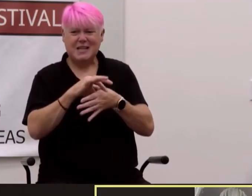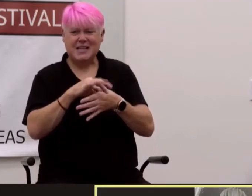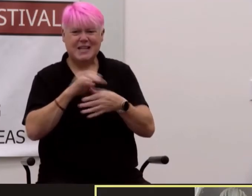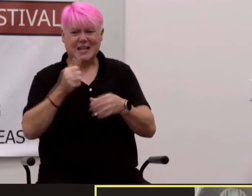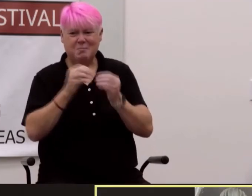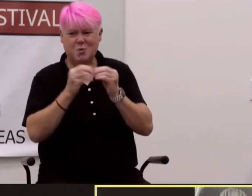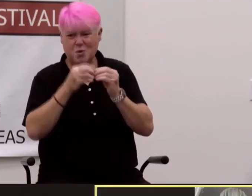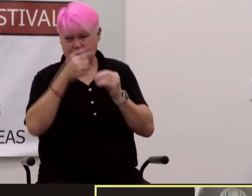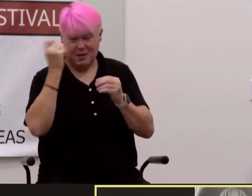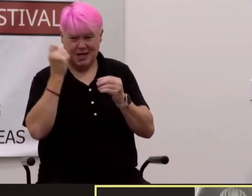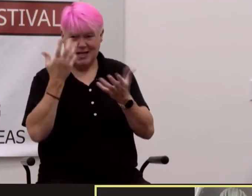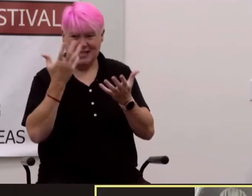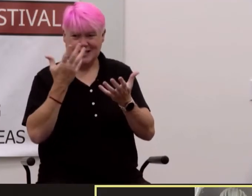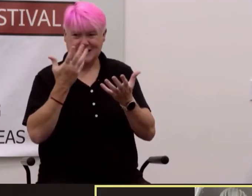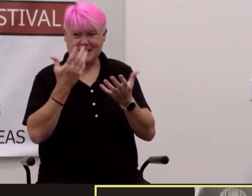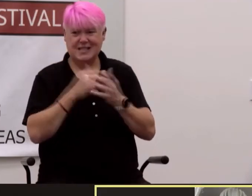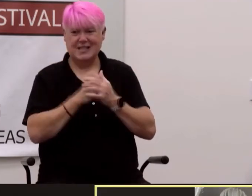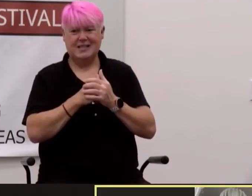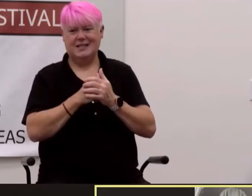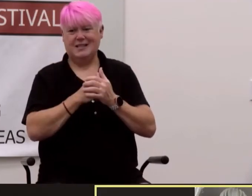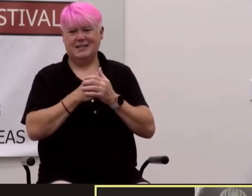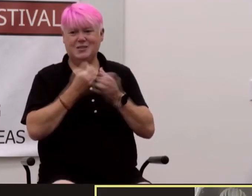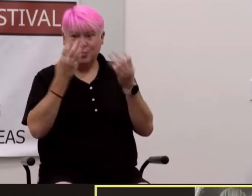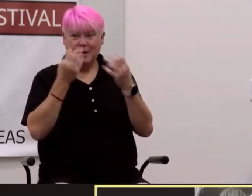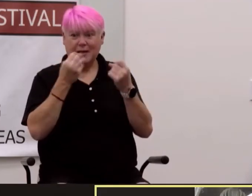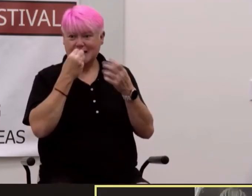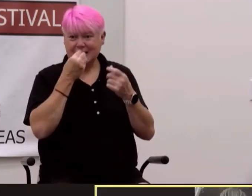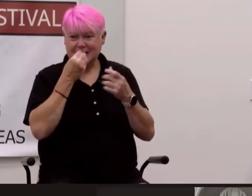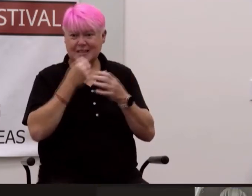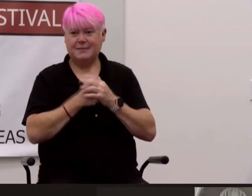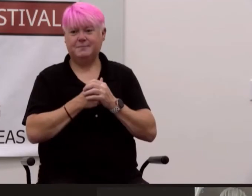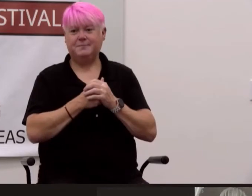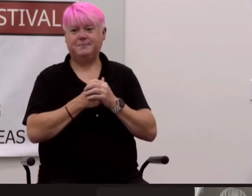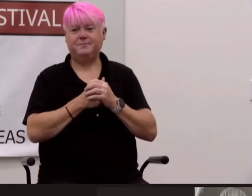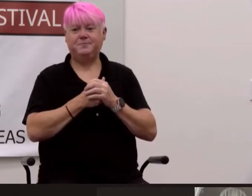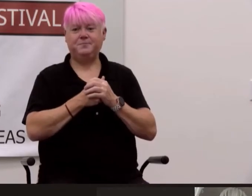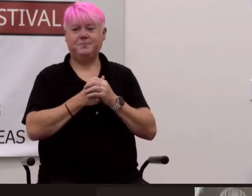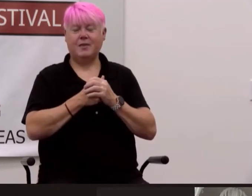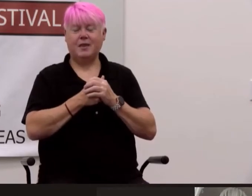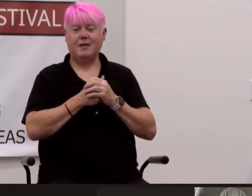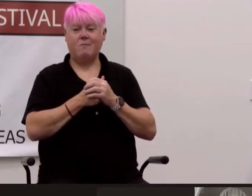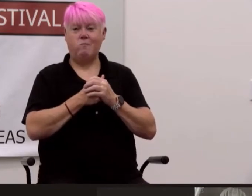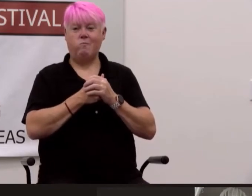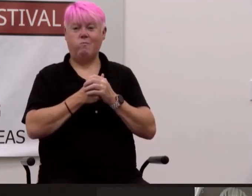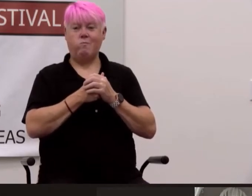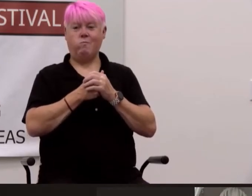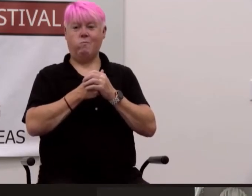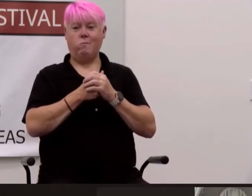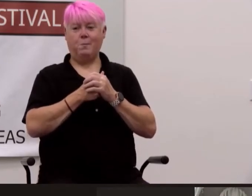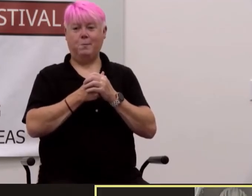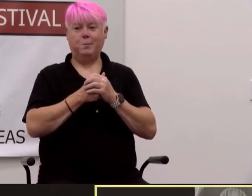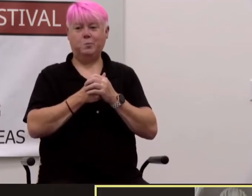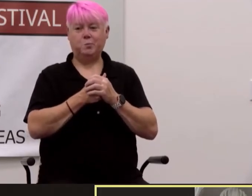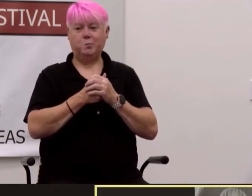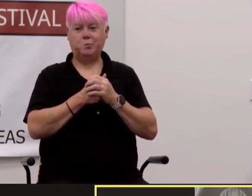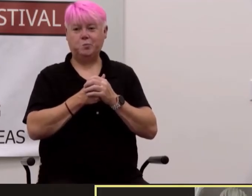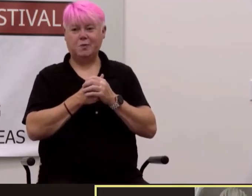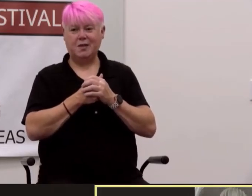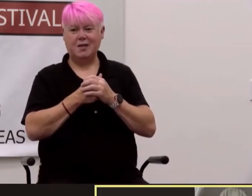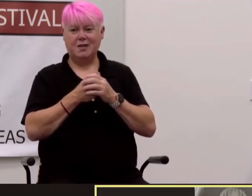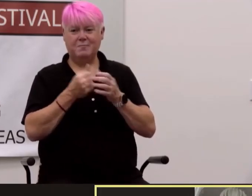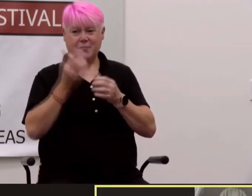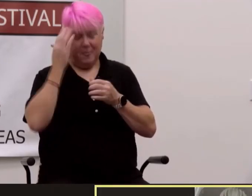know, lobster. I can't eat lobster anymore unless it's thermidor, though. That is. That's right. Coming right up. But you know what I mean?